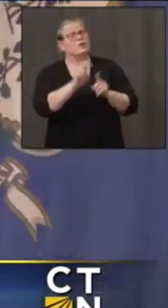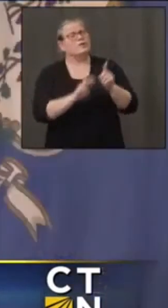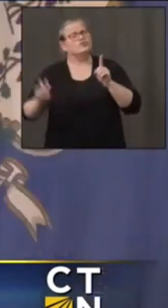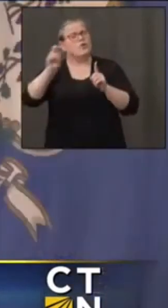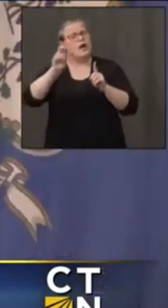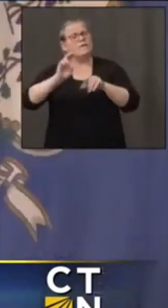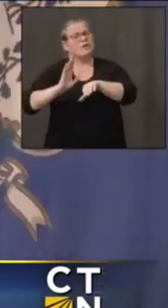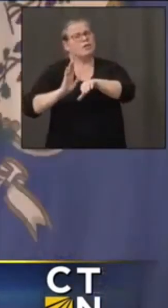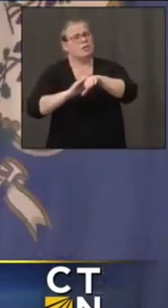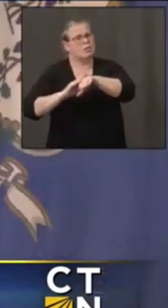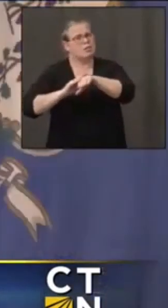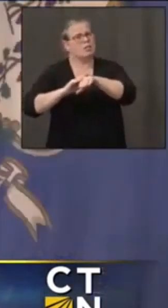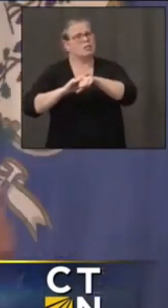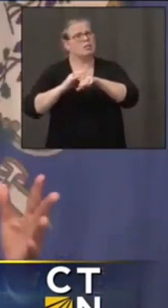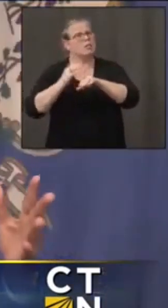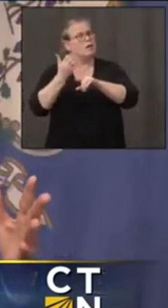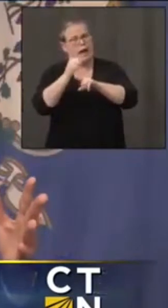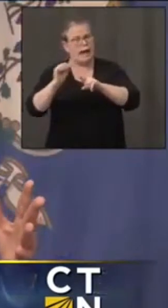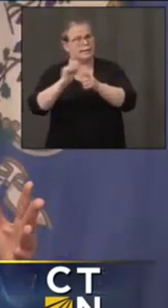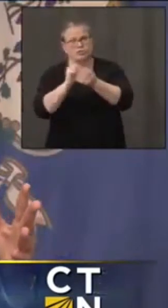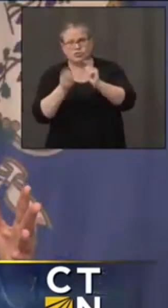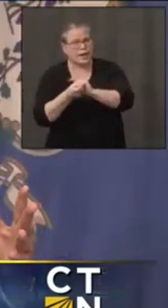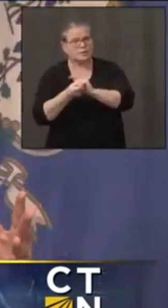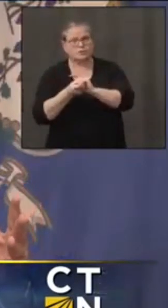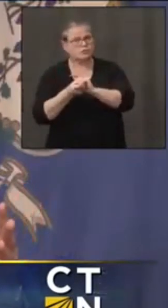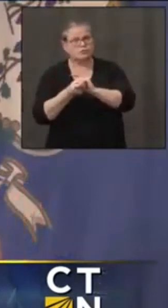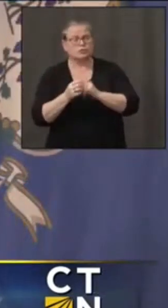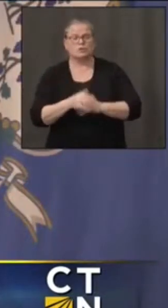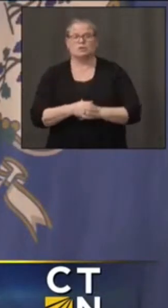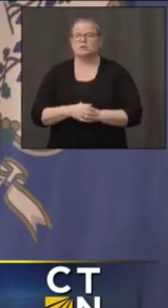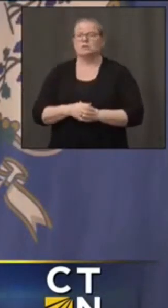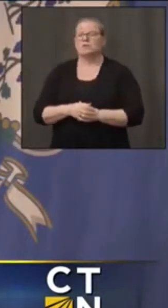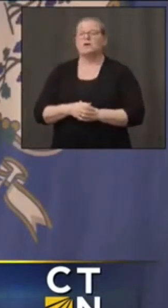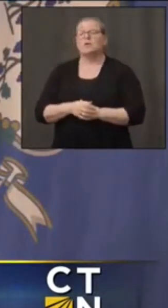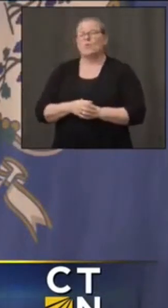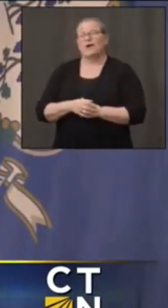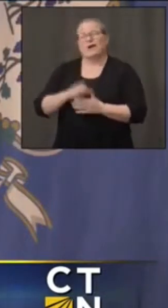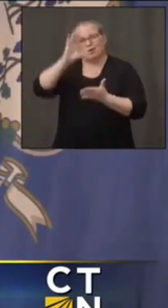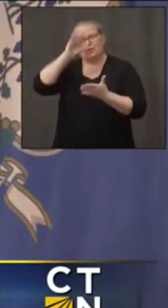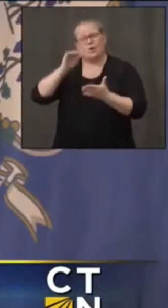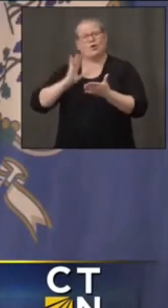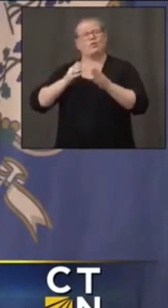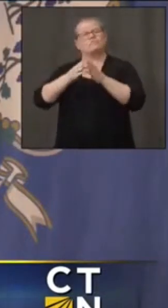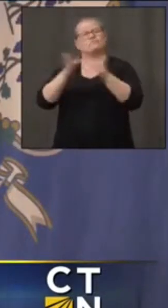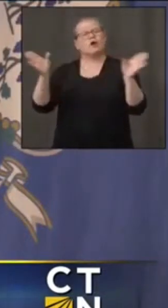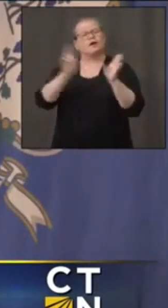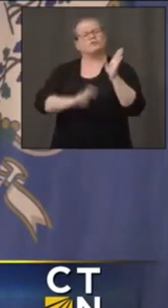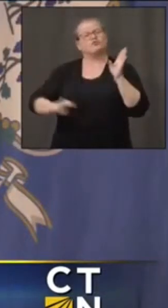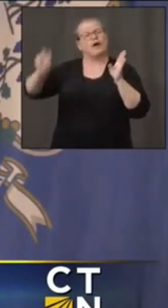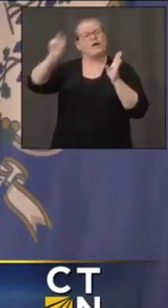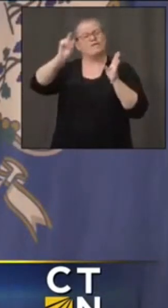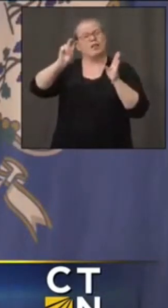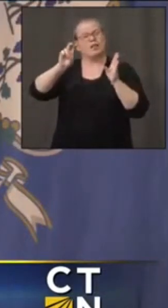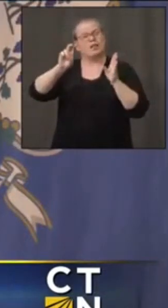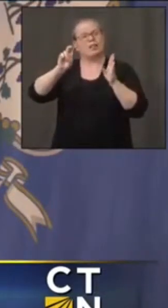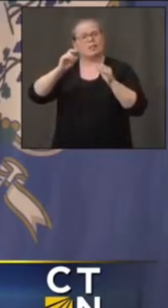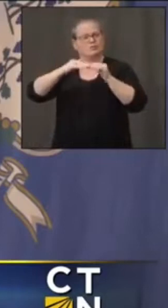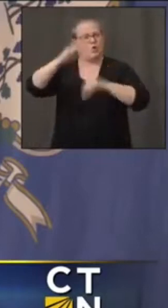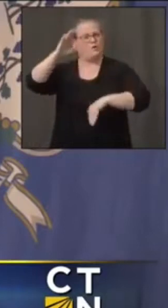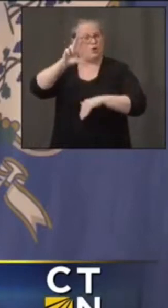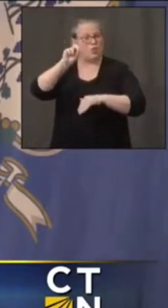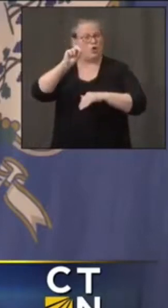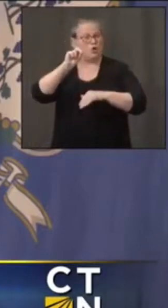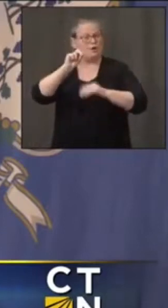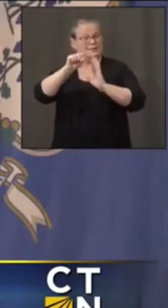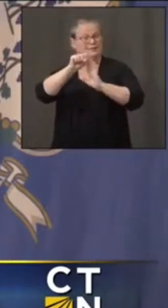As you know, we're not changing the broad travel advisory, which has 30-plus states on it. What we have done is reach the